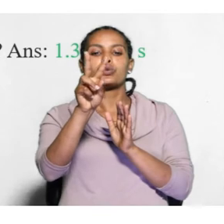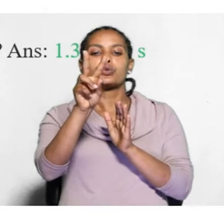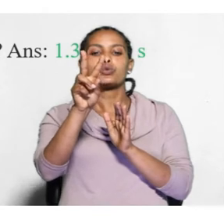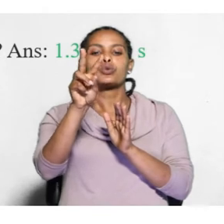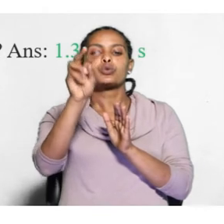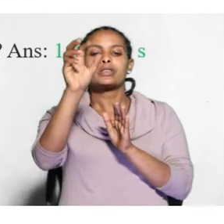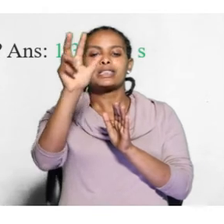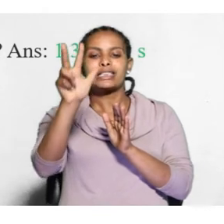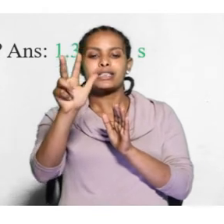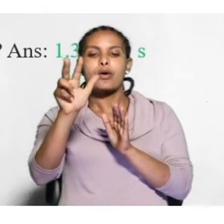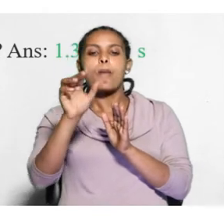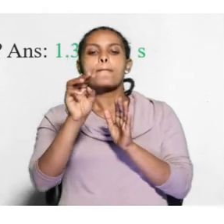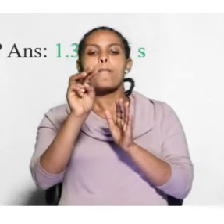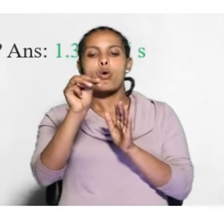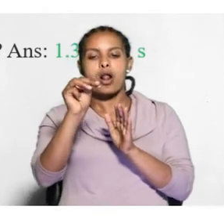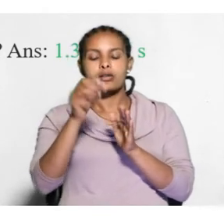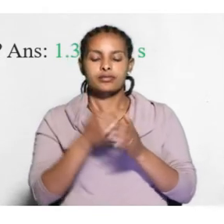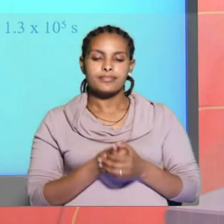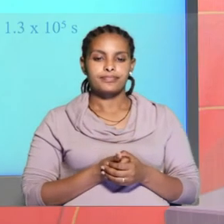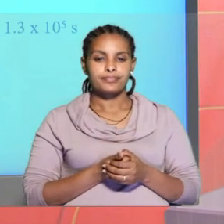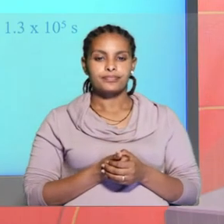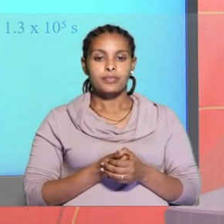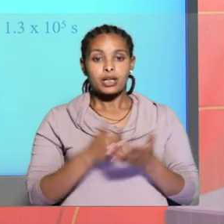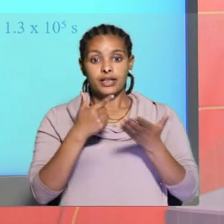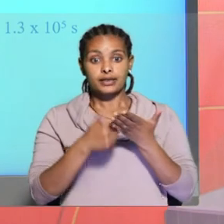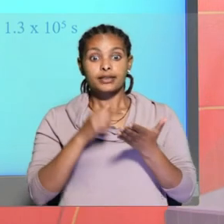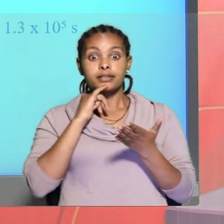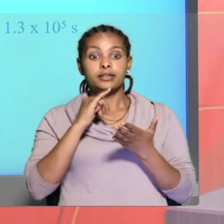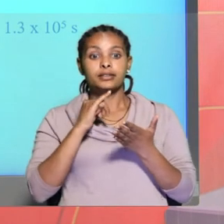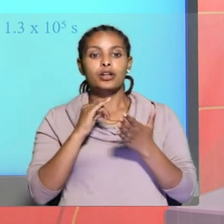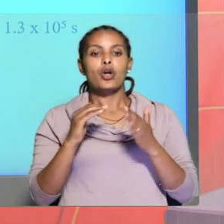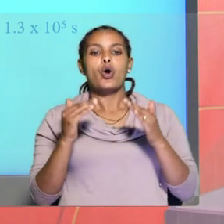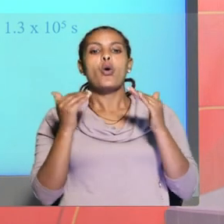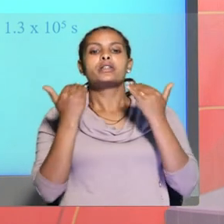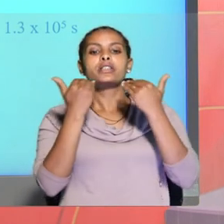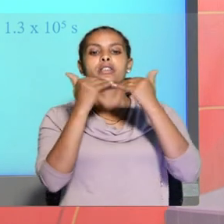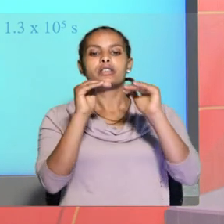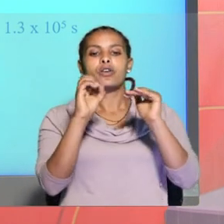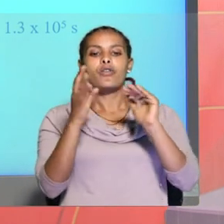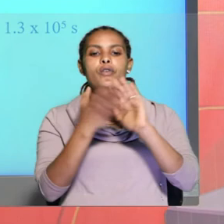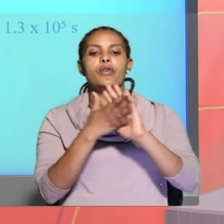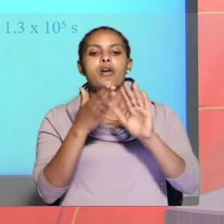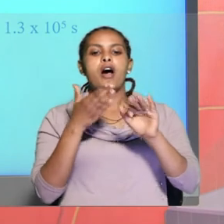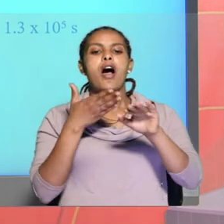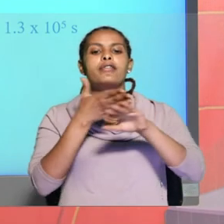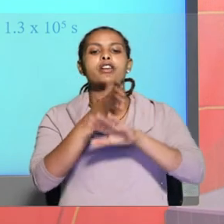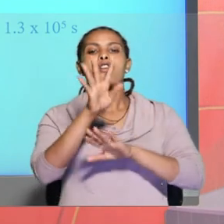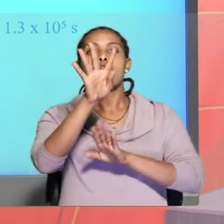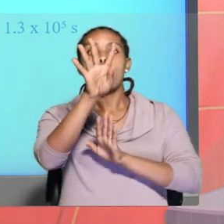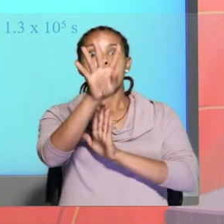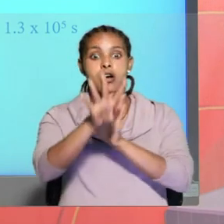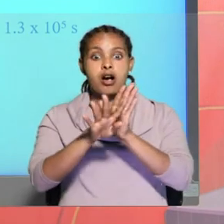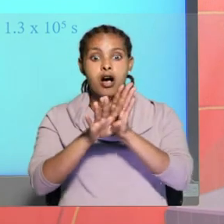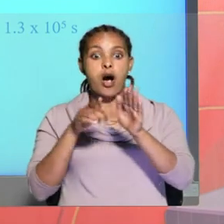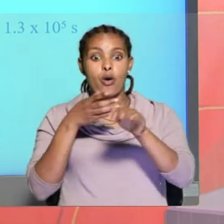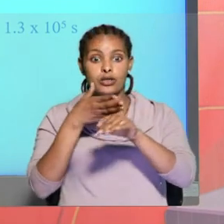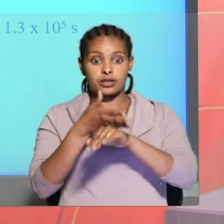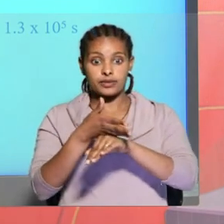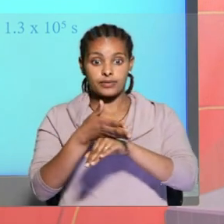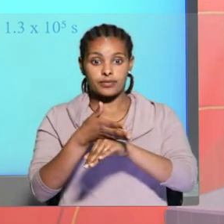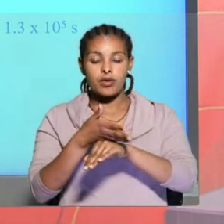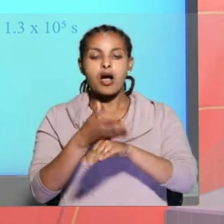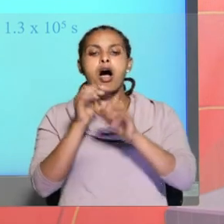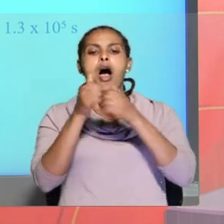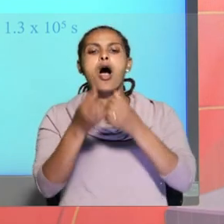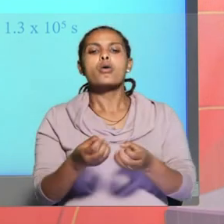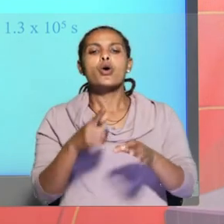molar 2 3 this is concentration after 4 hour beam